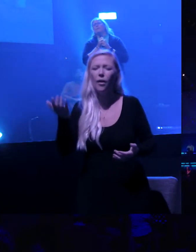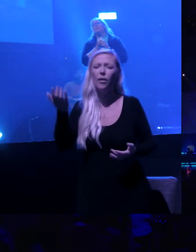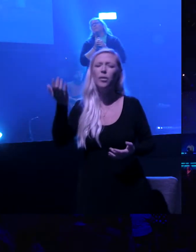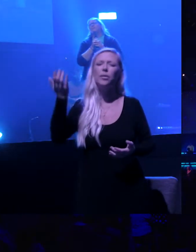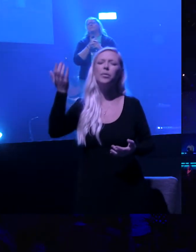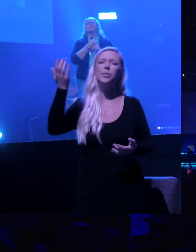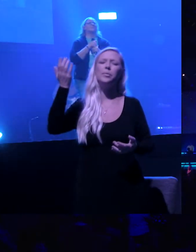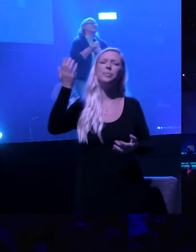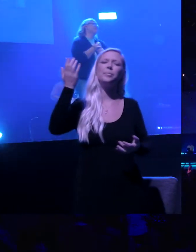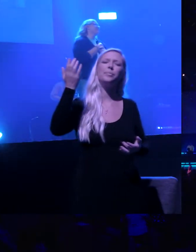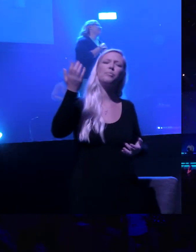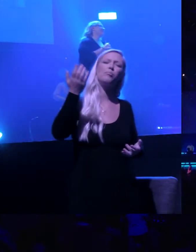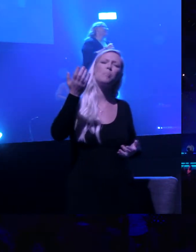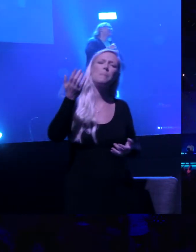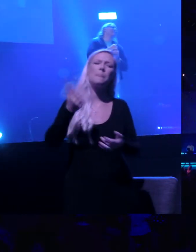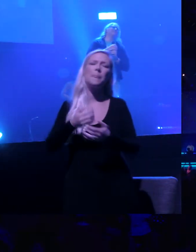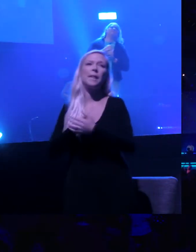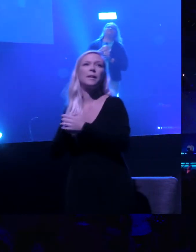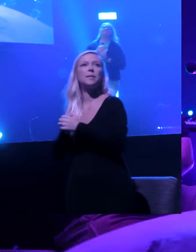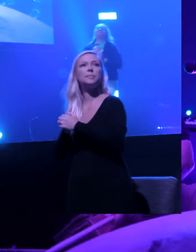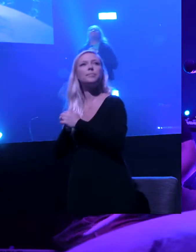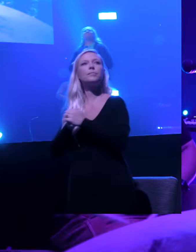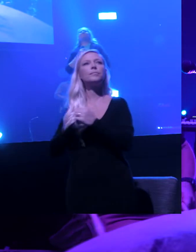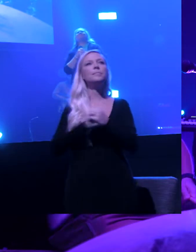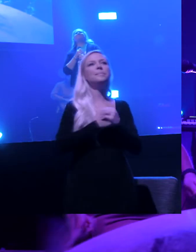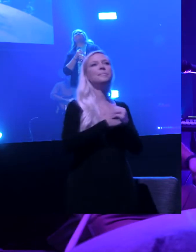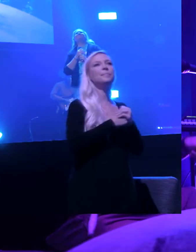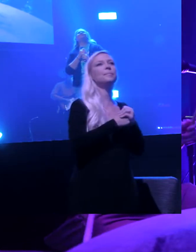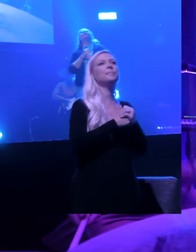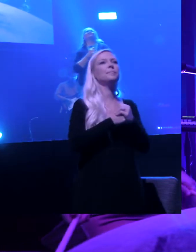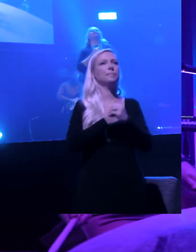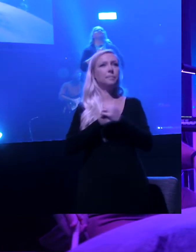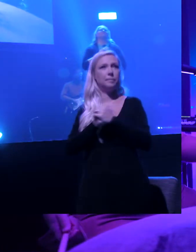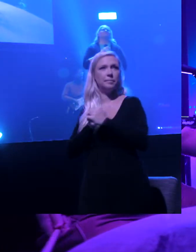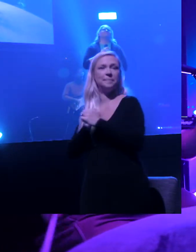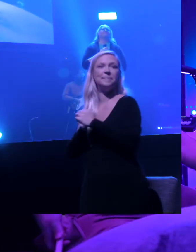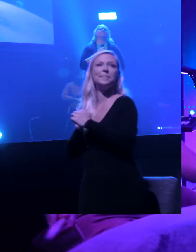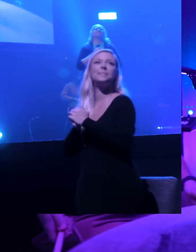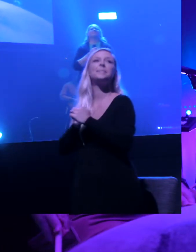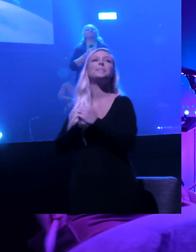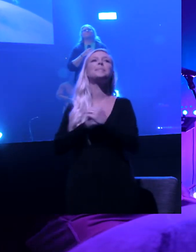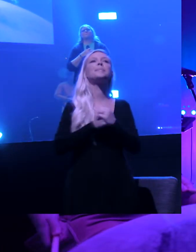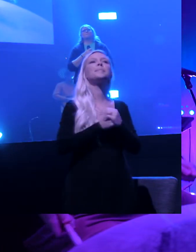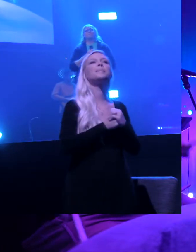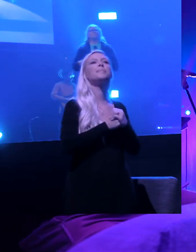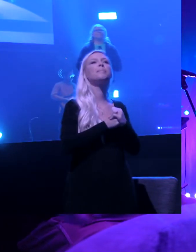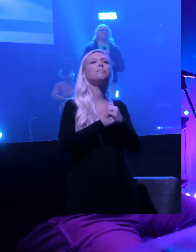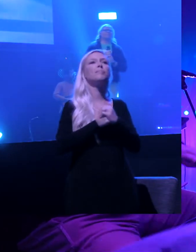alone.